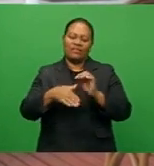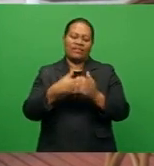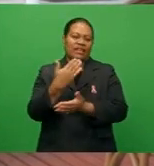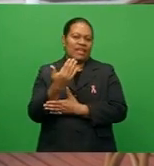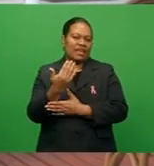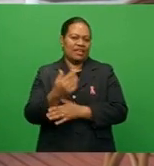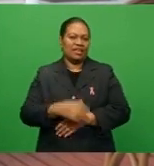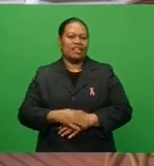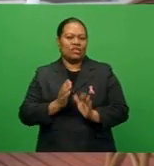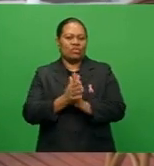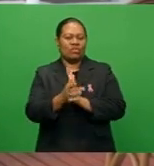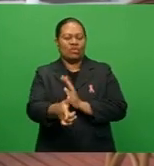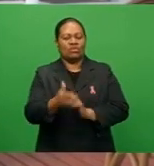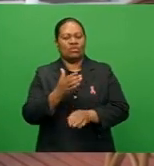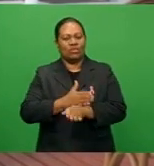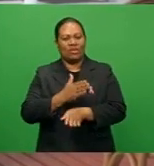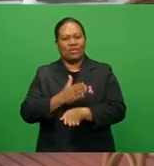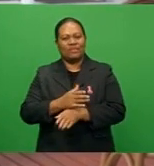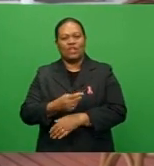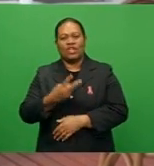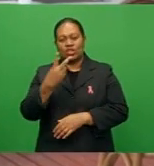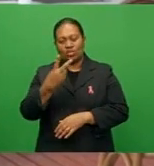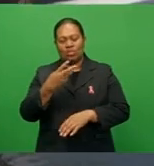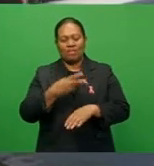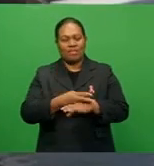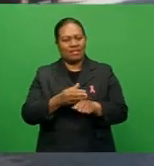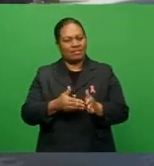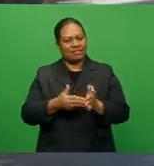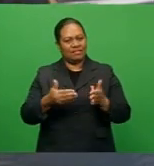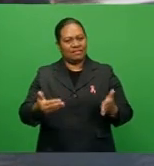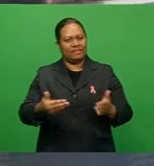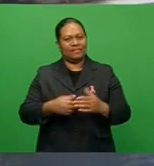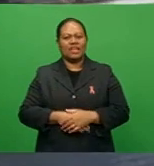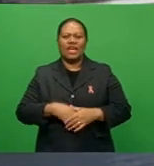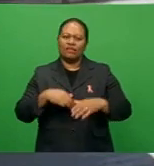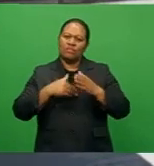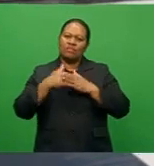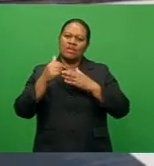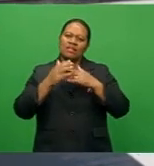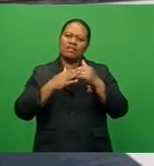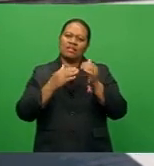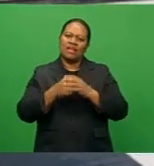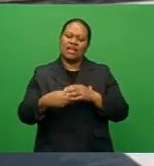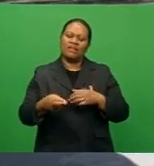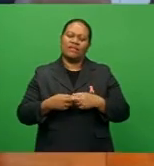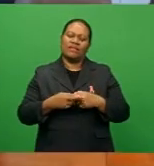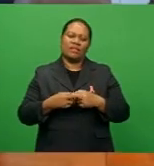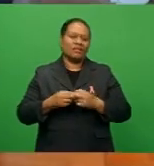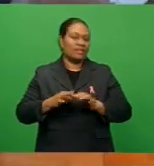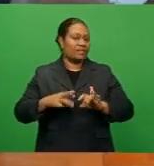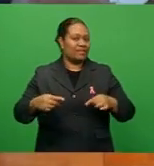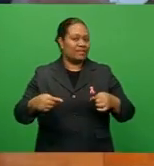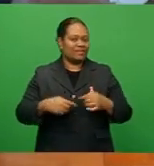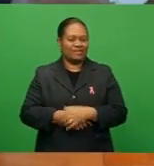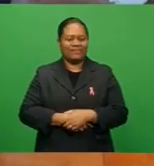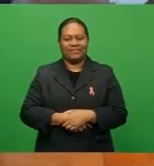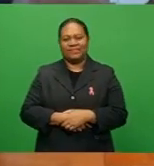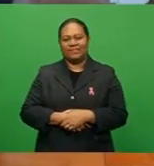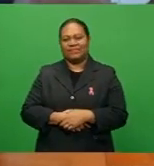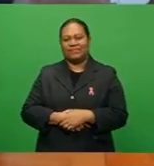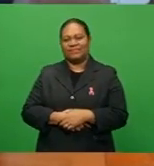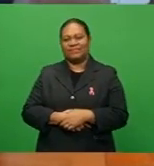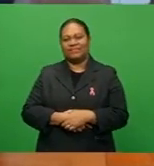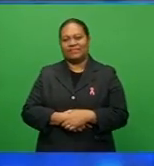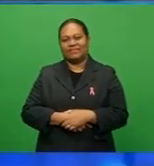hours. The resort was closed for 2 months and this time was used to renovate bures, conference rooms and bars. Pranita Prakash,